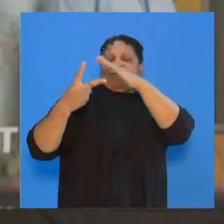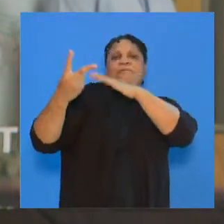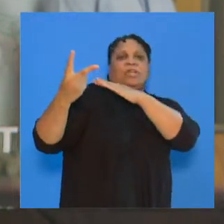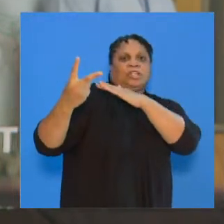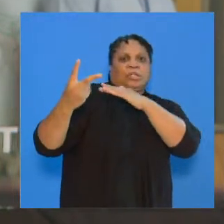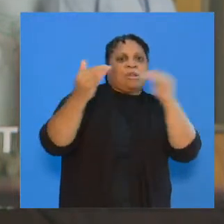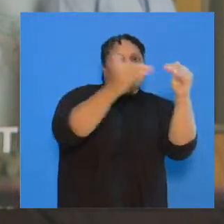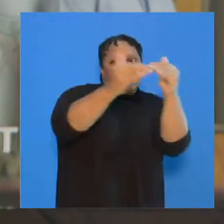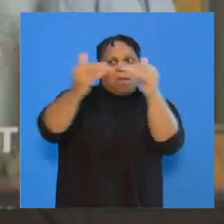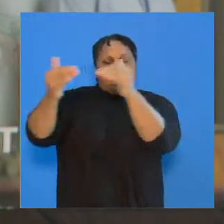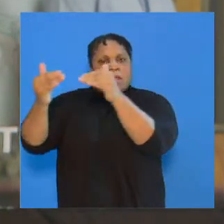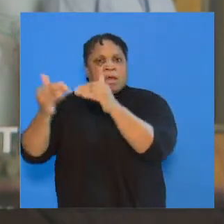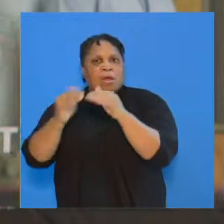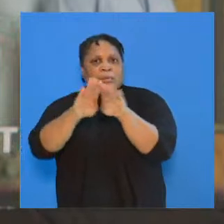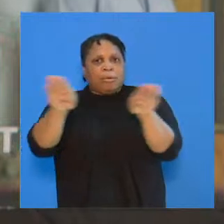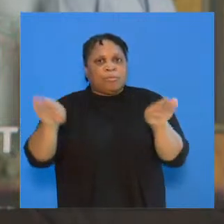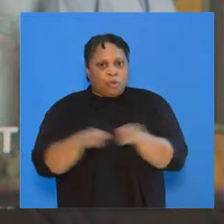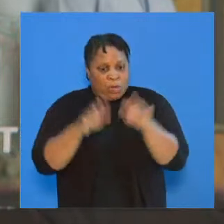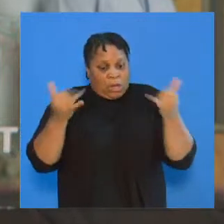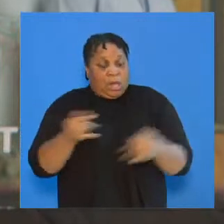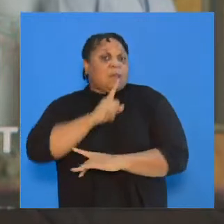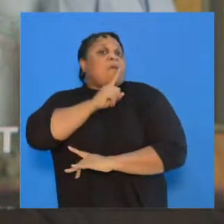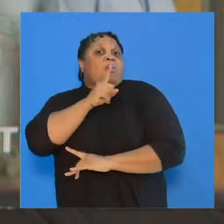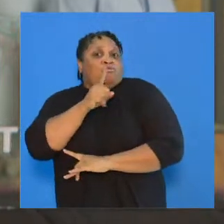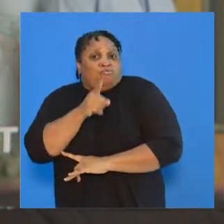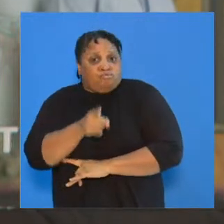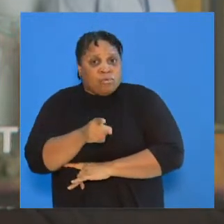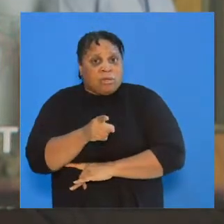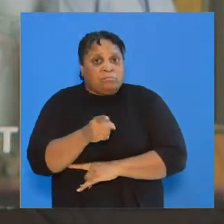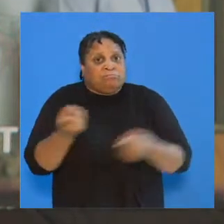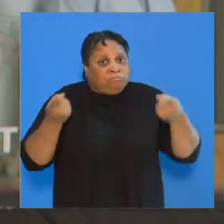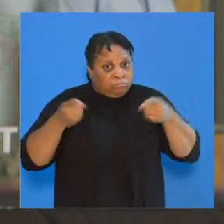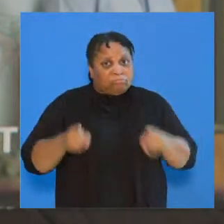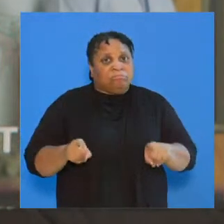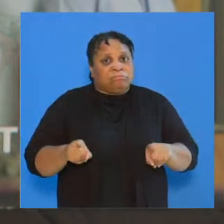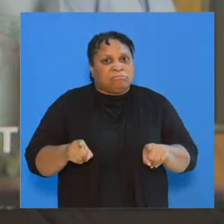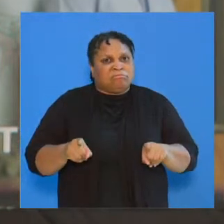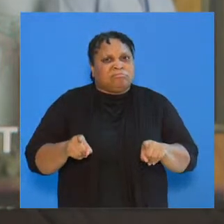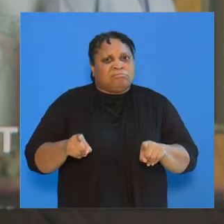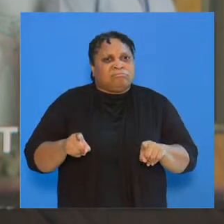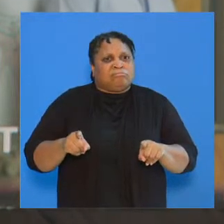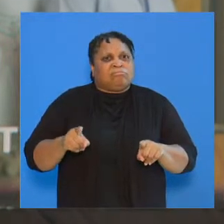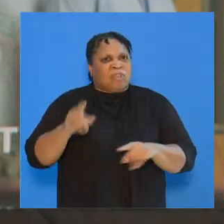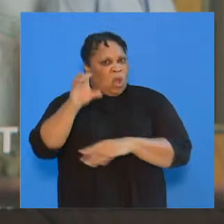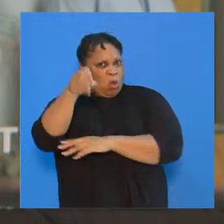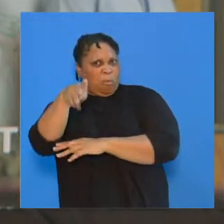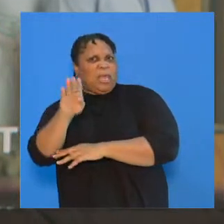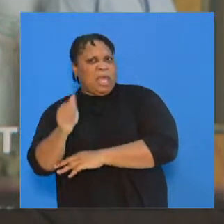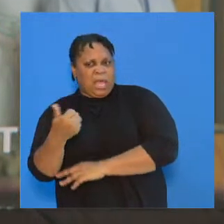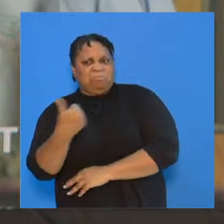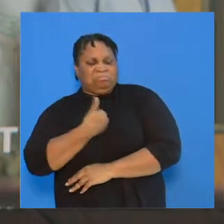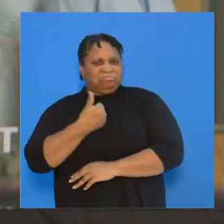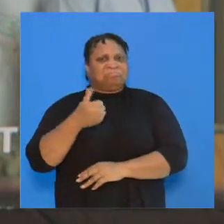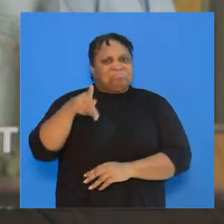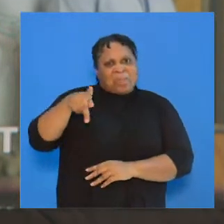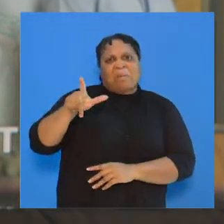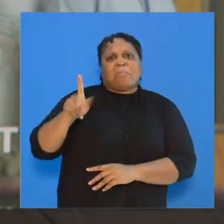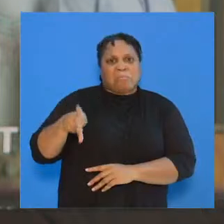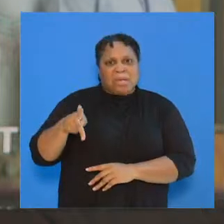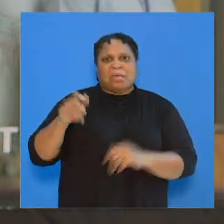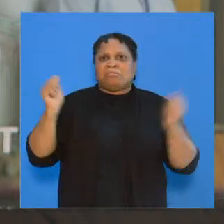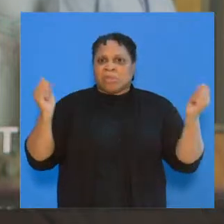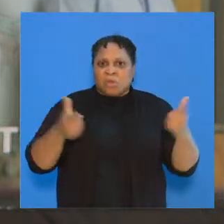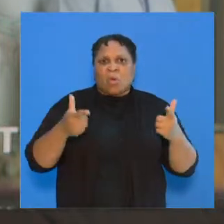and fairer Bermuda a reality. In opposition, we understood that Bermuda, for all its wealth, all